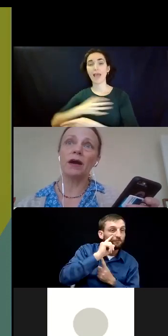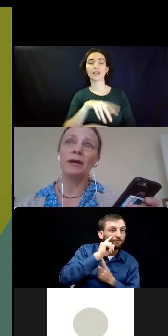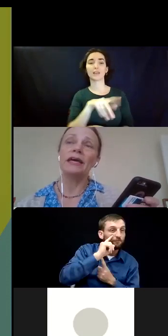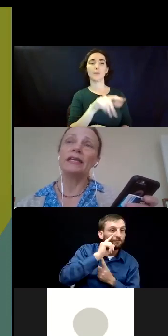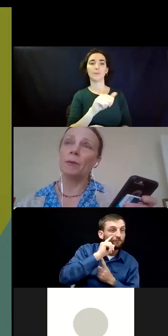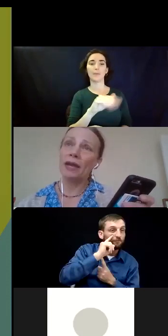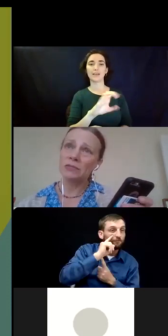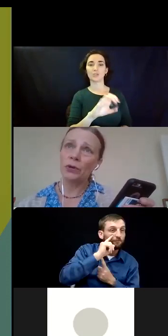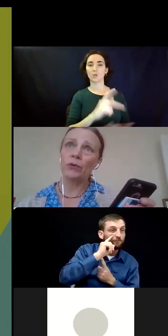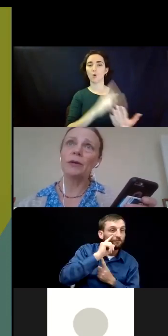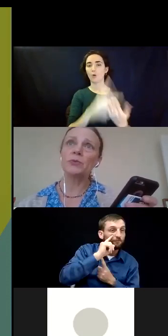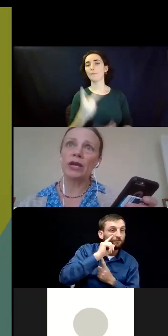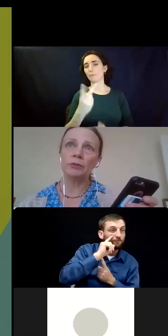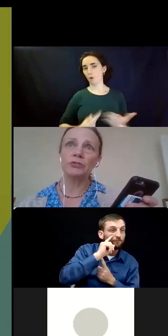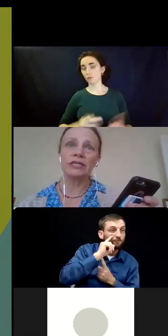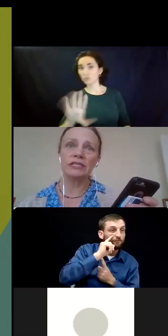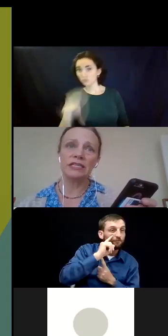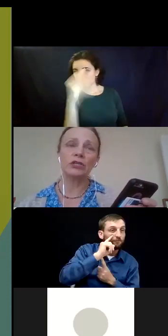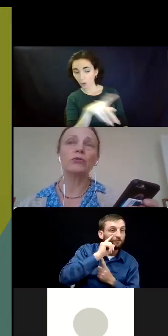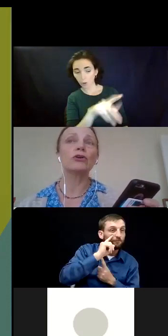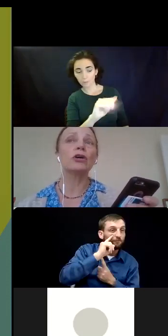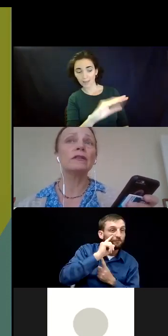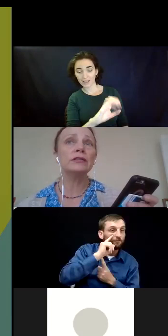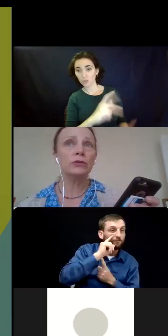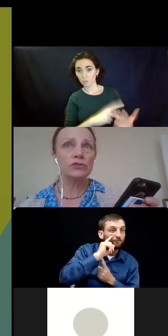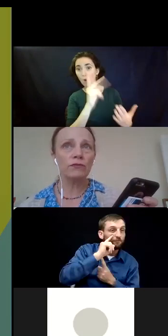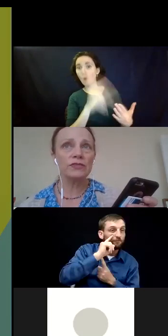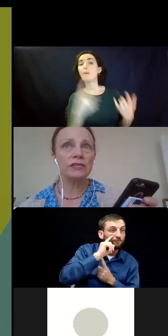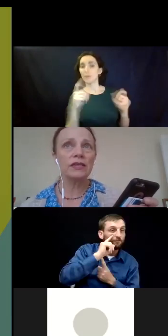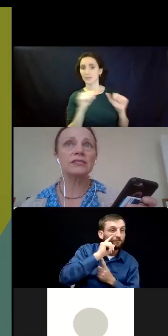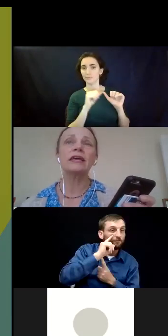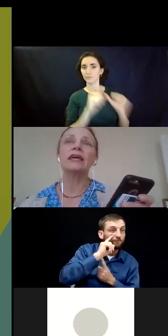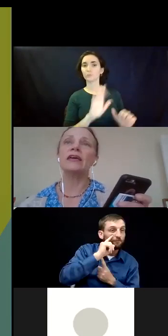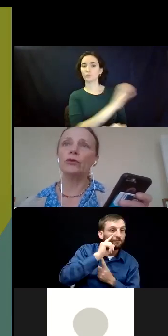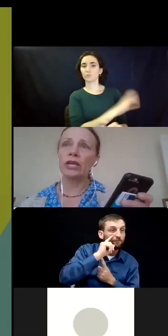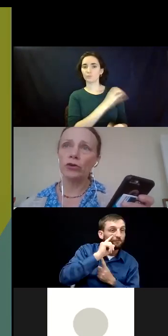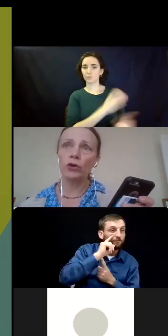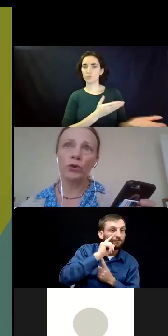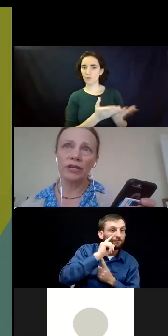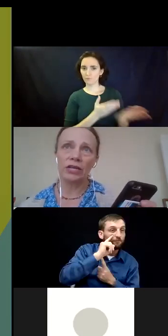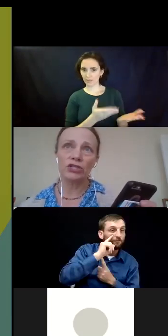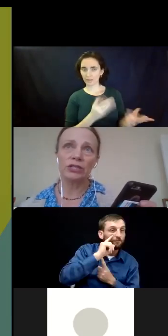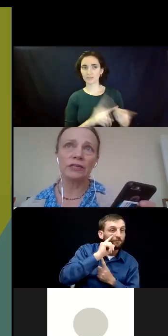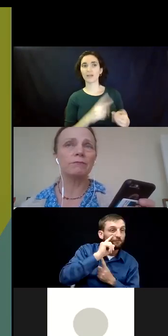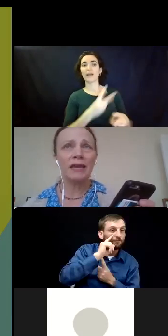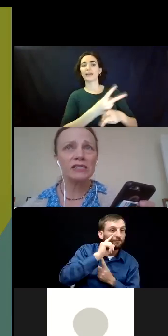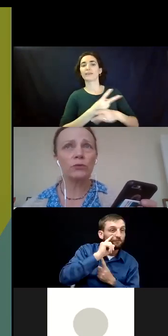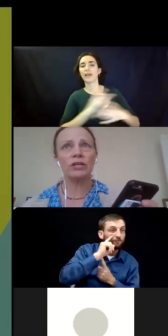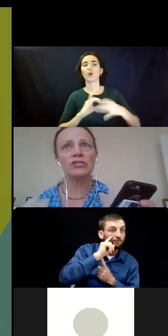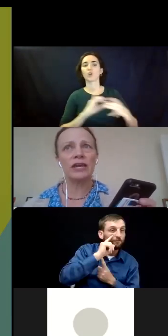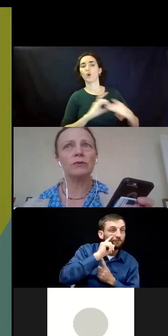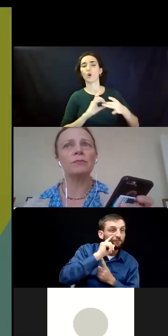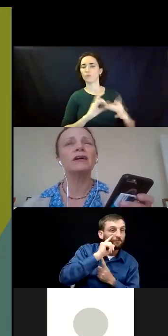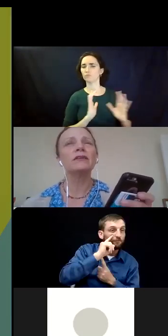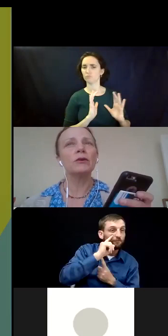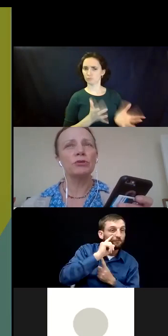programs. Now, our PACE programs were able to continue their clinical services and their care coordination. PACE